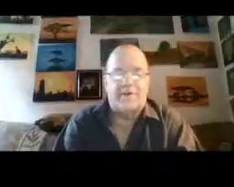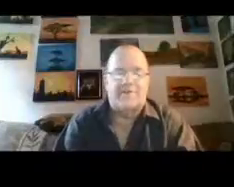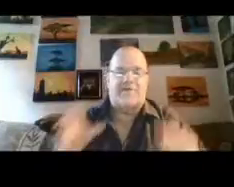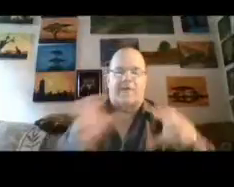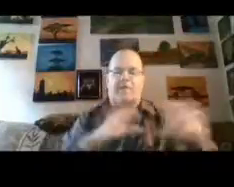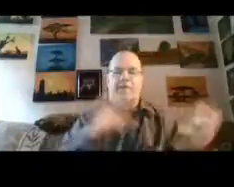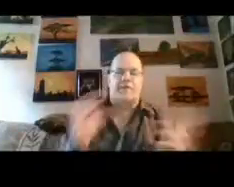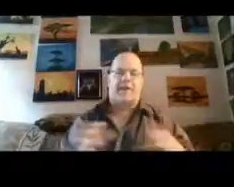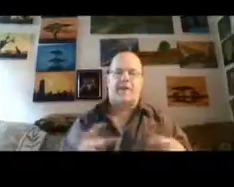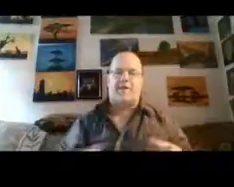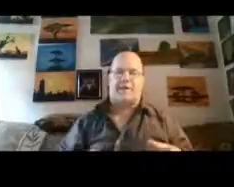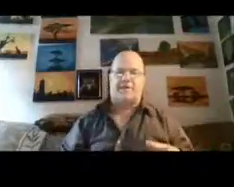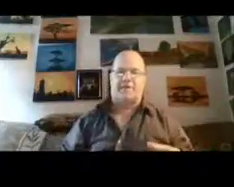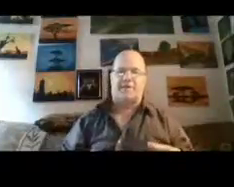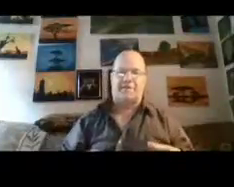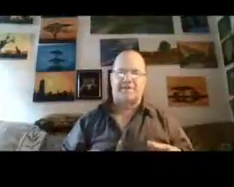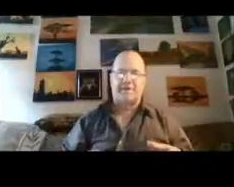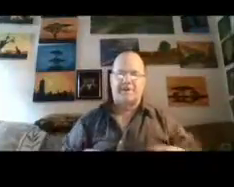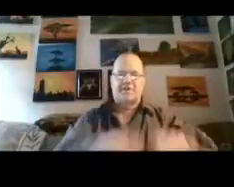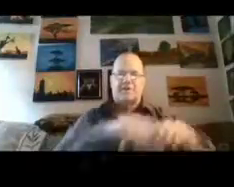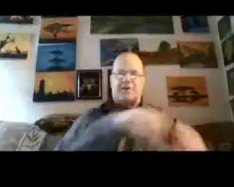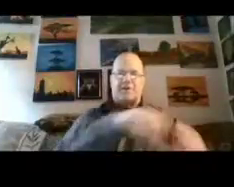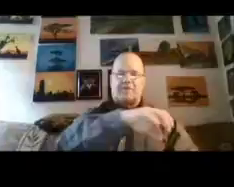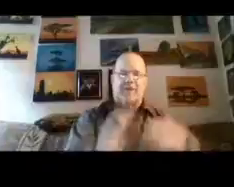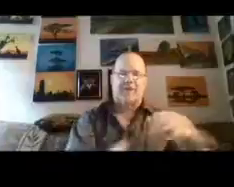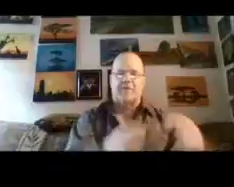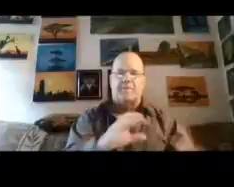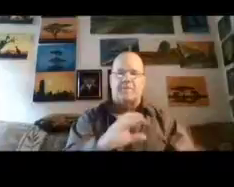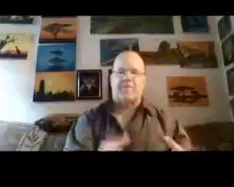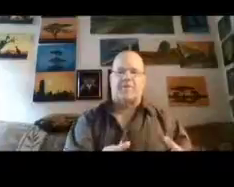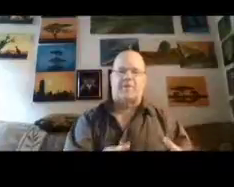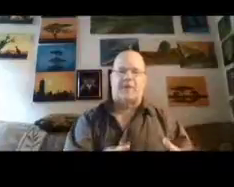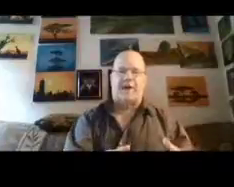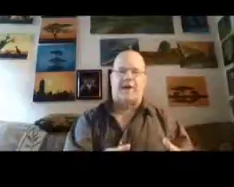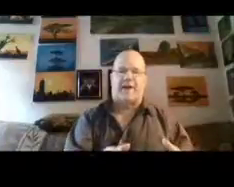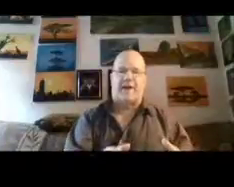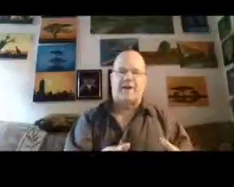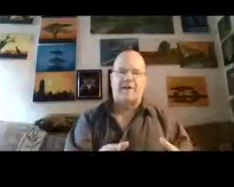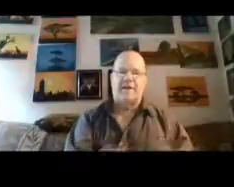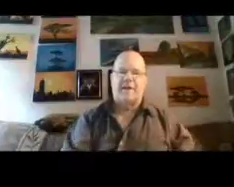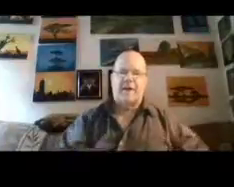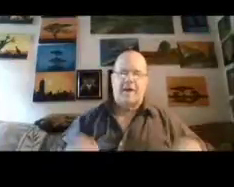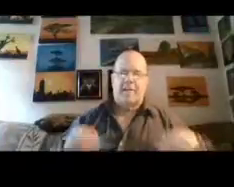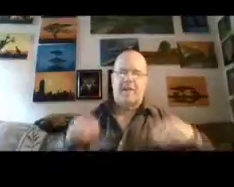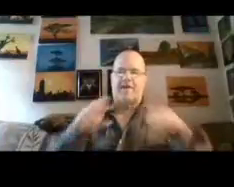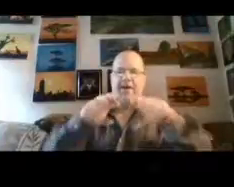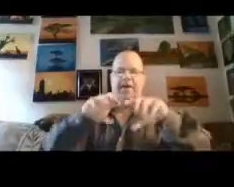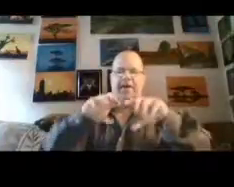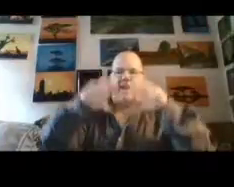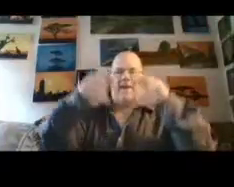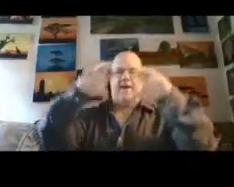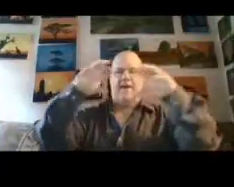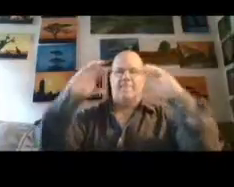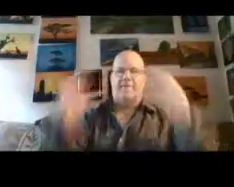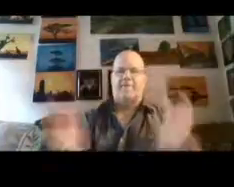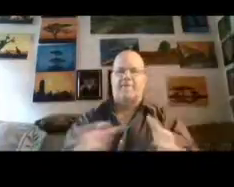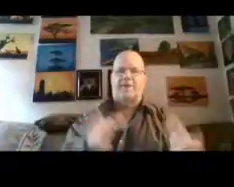the characters, try to give them a bit of a personality, and then I put them